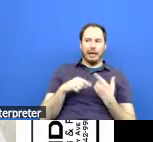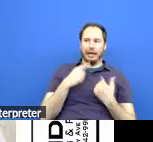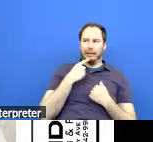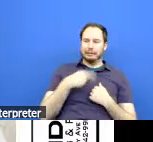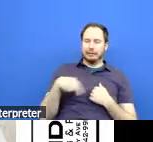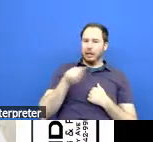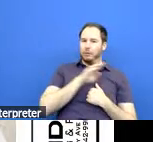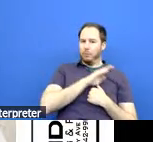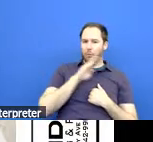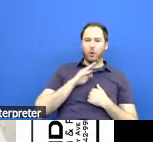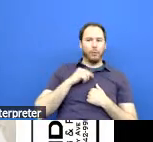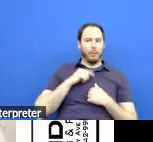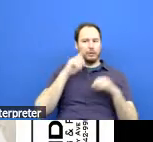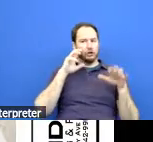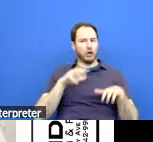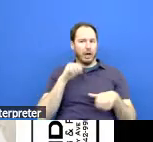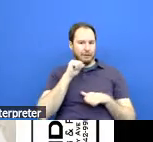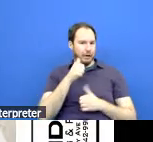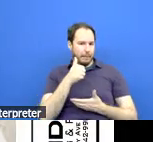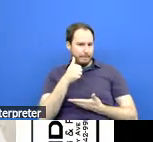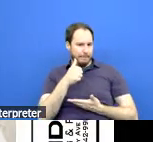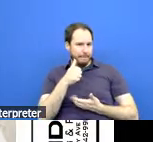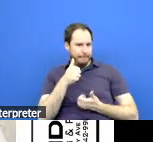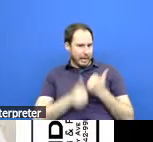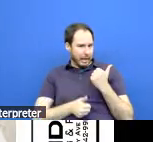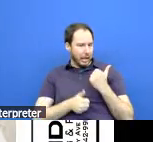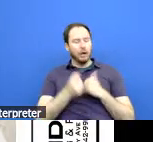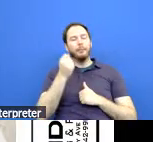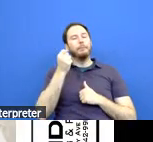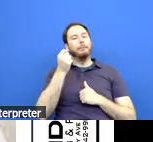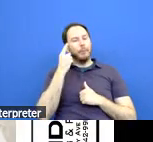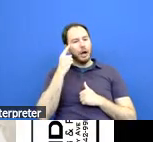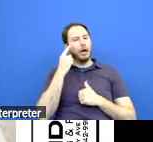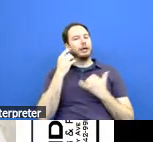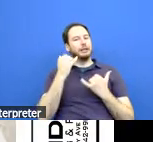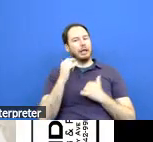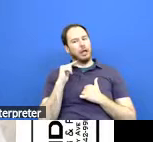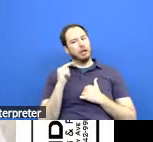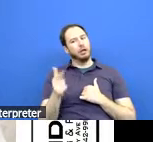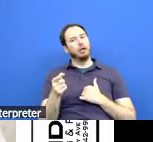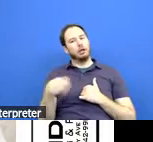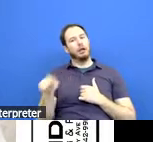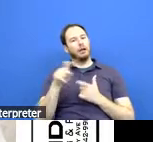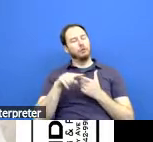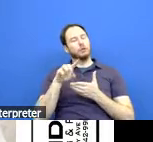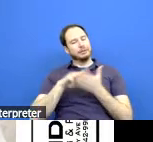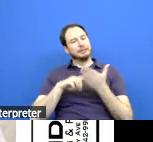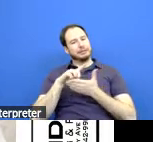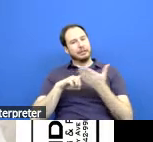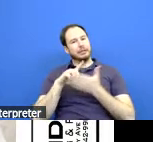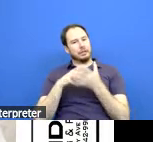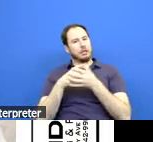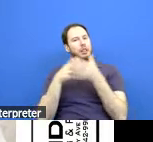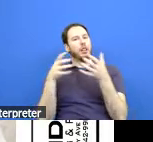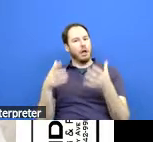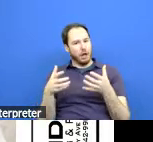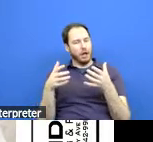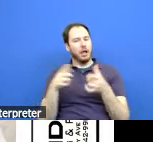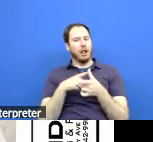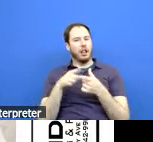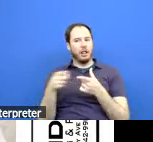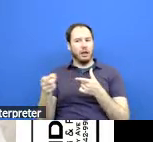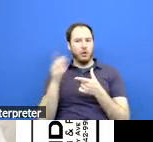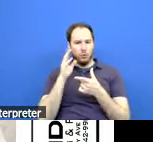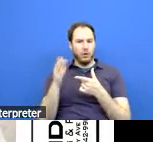of the board. I'd be shocked if this didn't pass. But then at that point, then they've got a whole bunch of design work to do. And then they